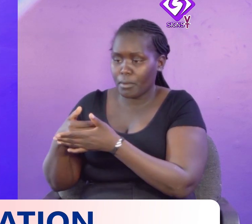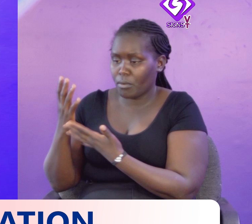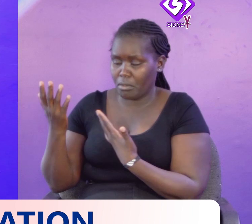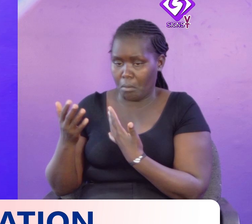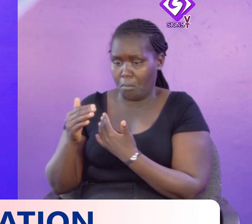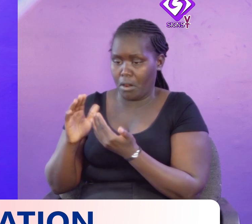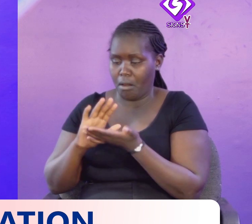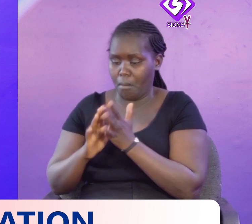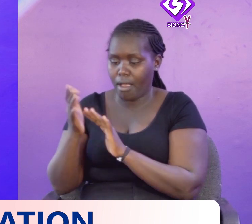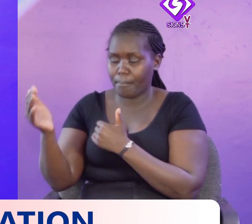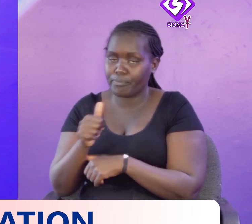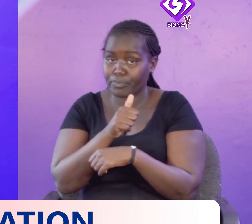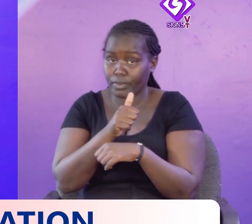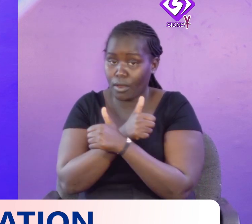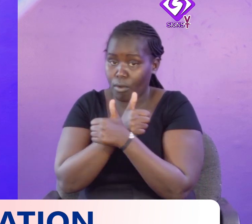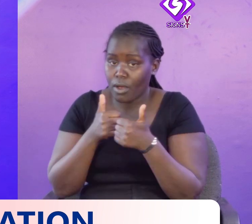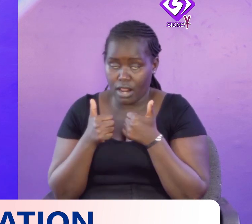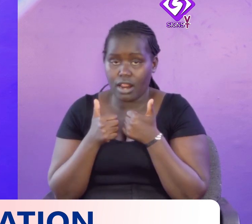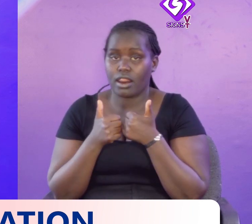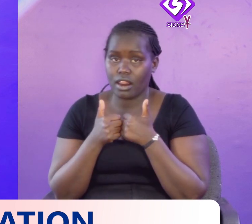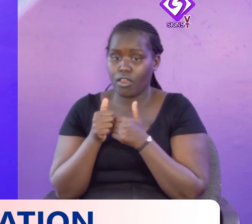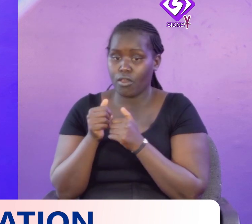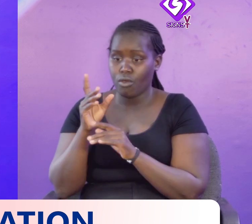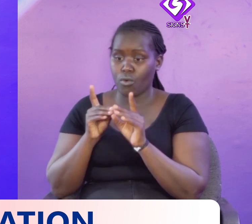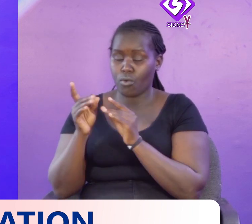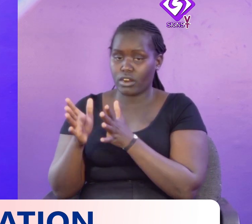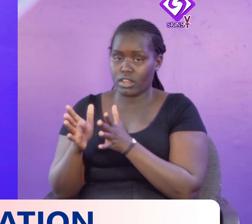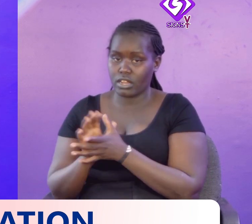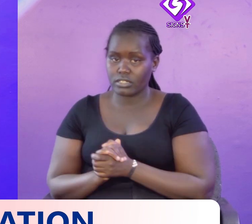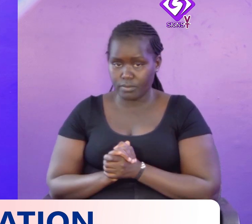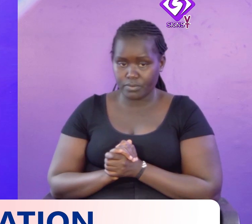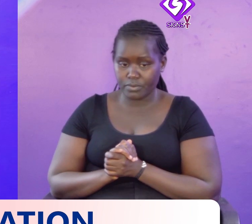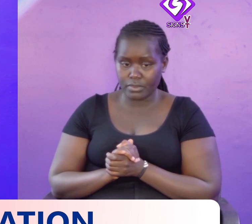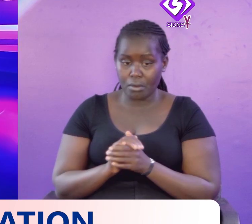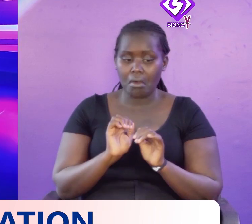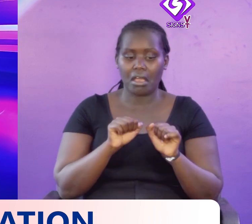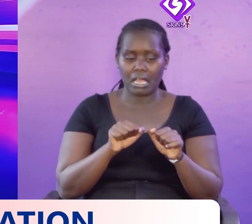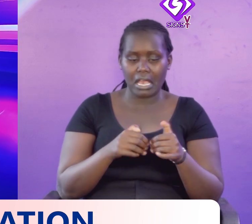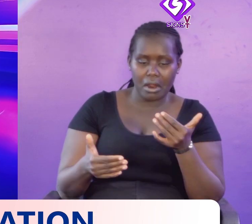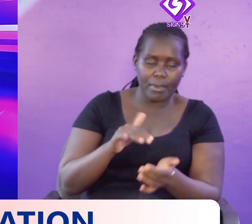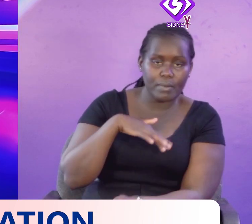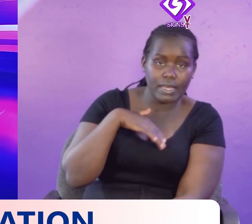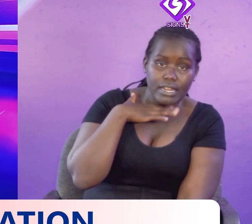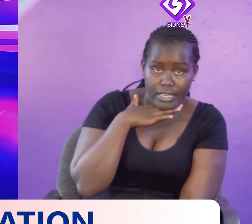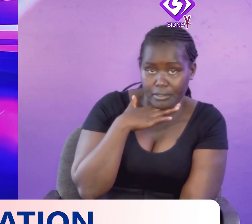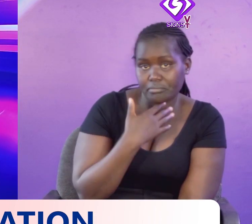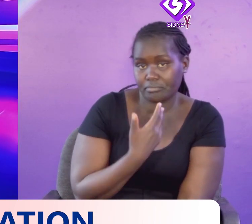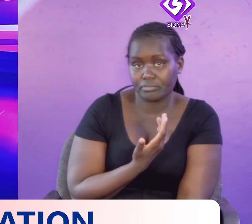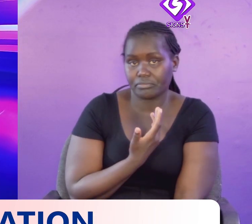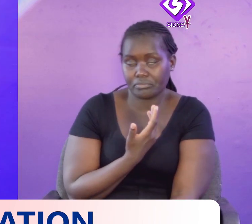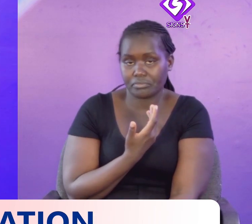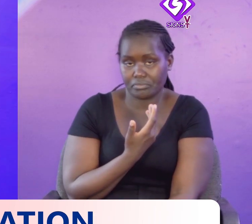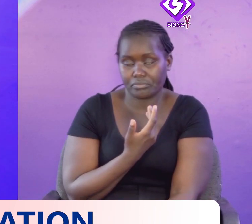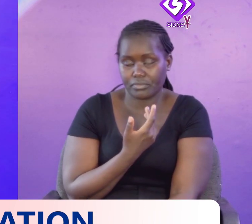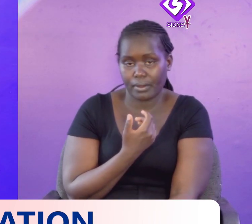other things children suffer from. You are the director, Smile Natoto. Atakufa. Yeah. Yeah, you are the